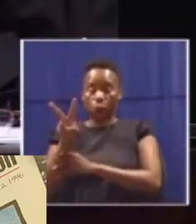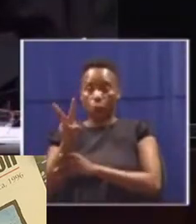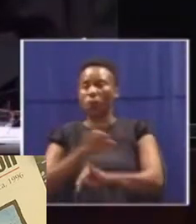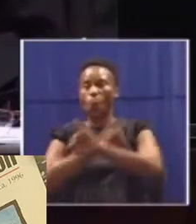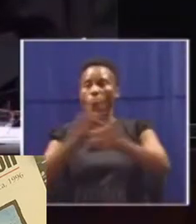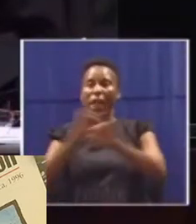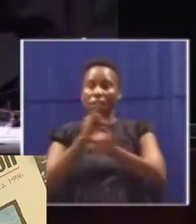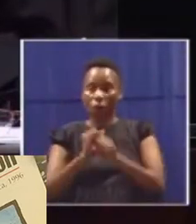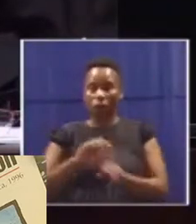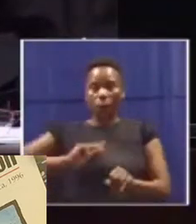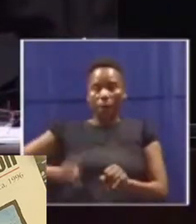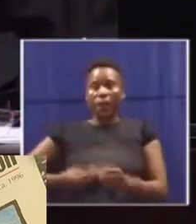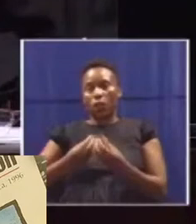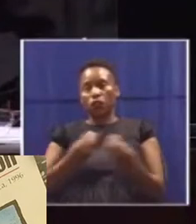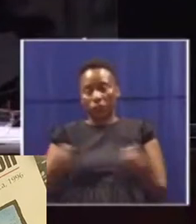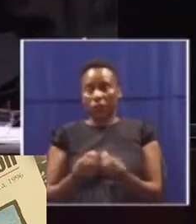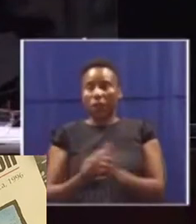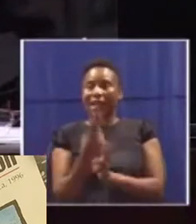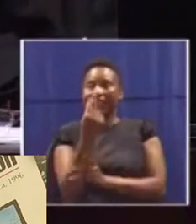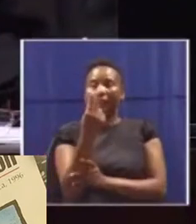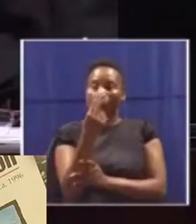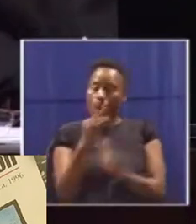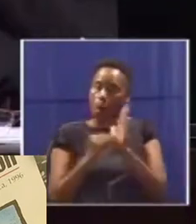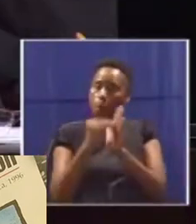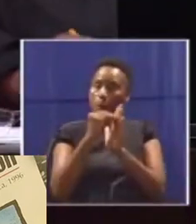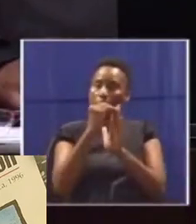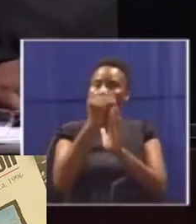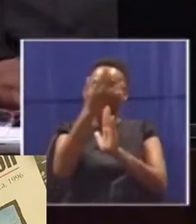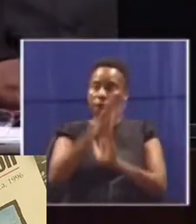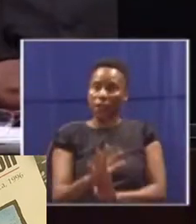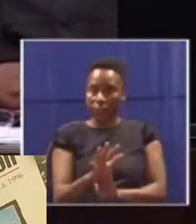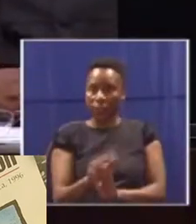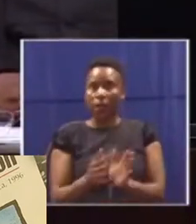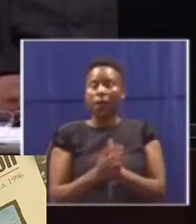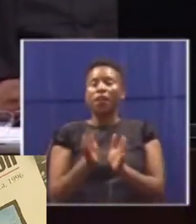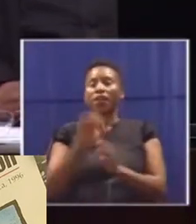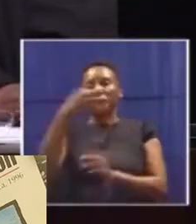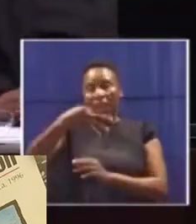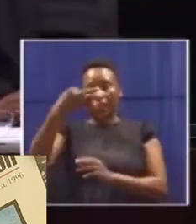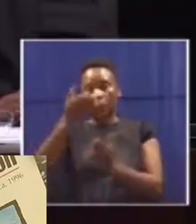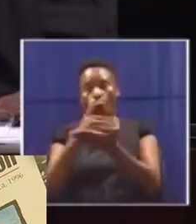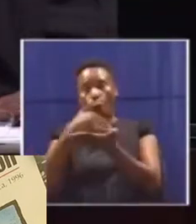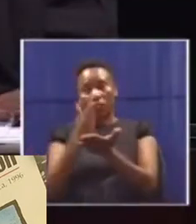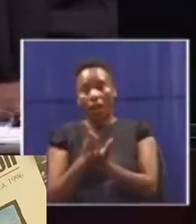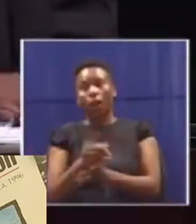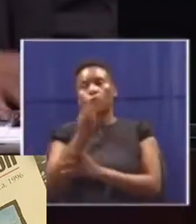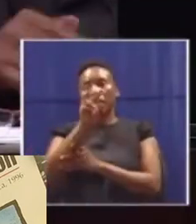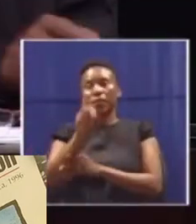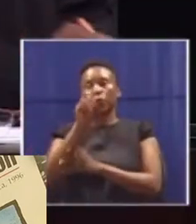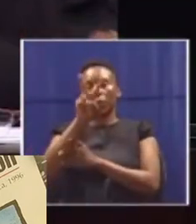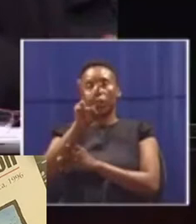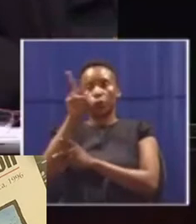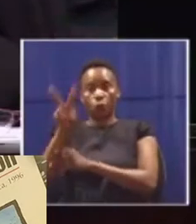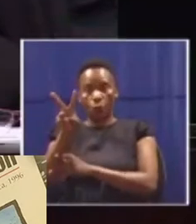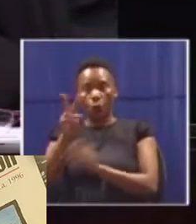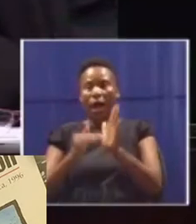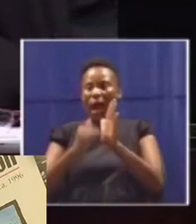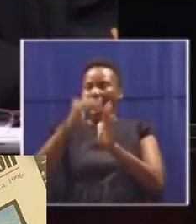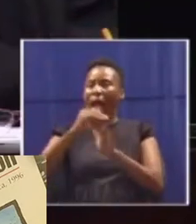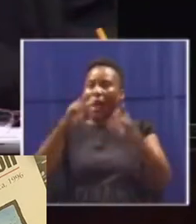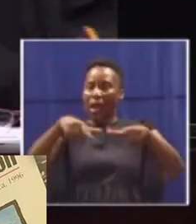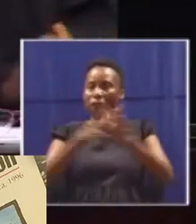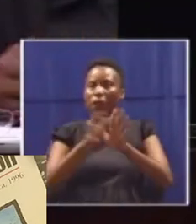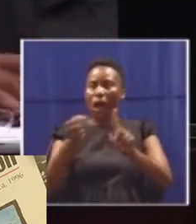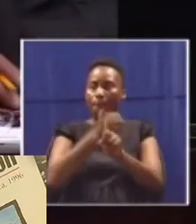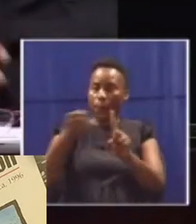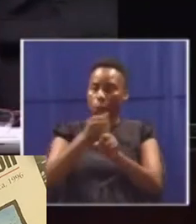with double-digit increases. In the third quarter of 2022, the minister again stated that high levels of abuse